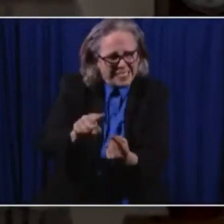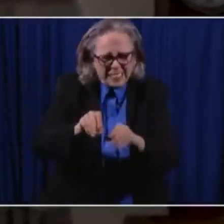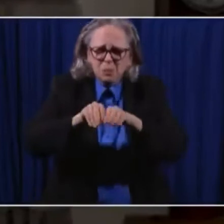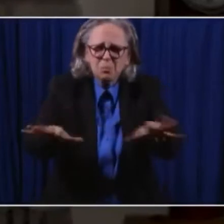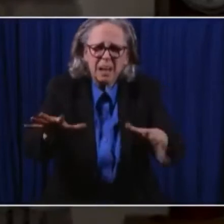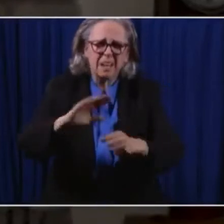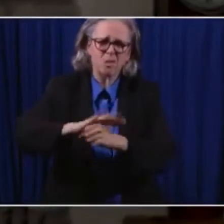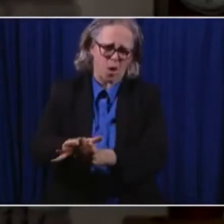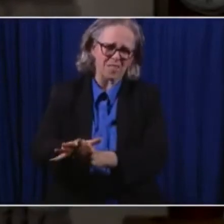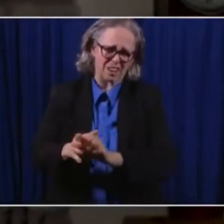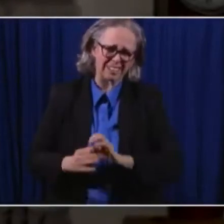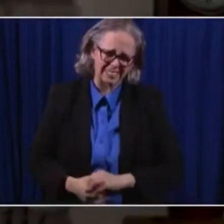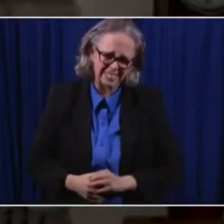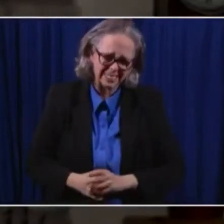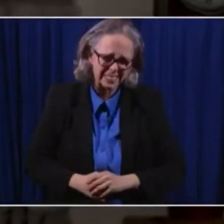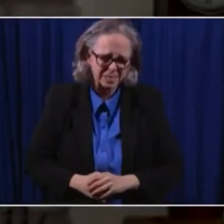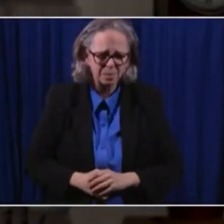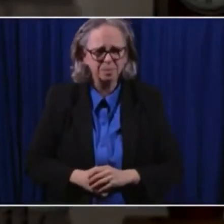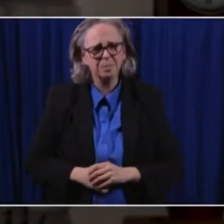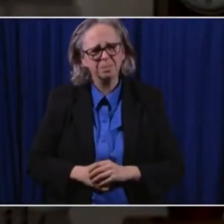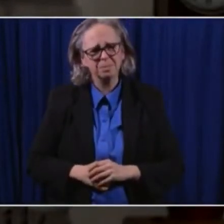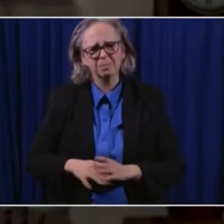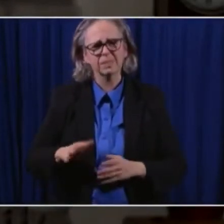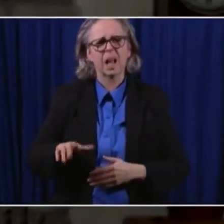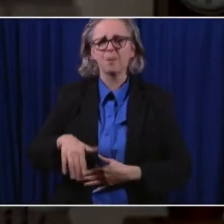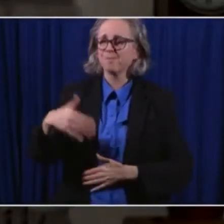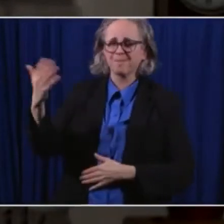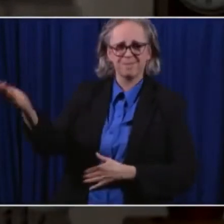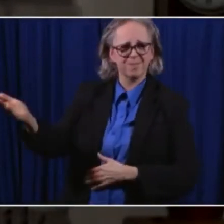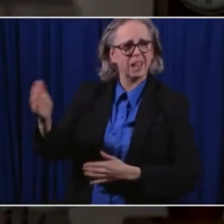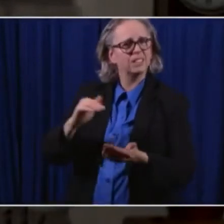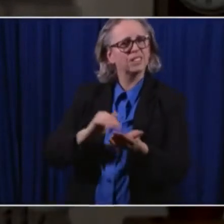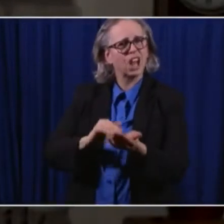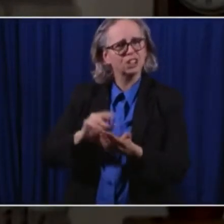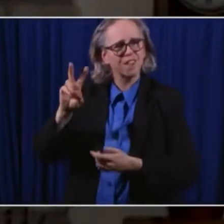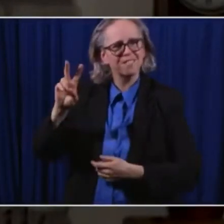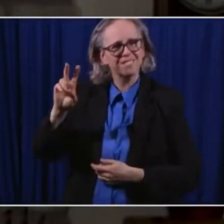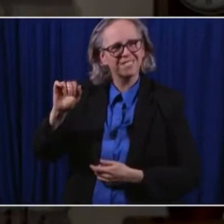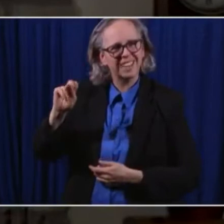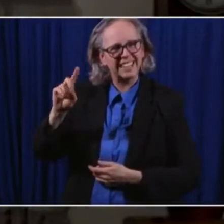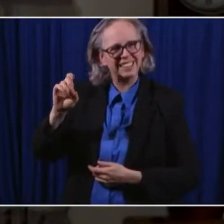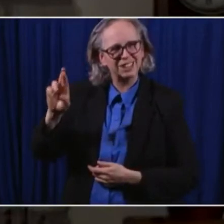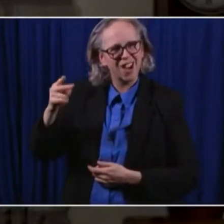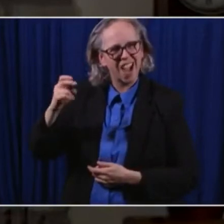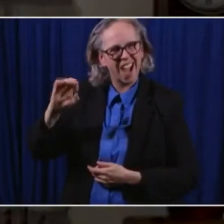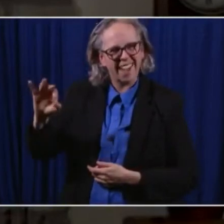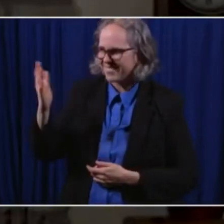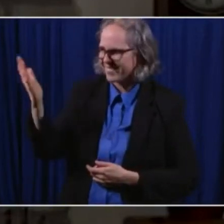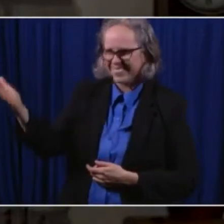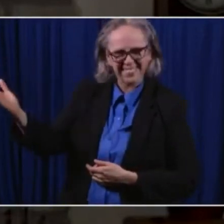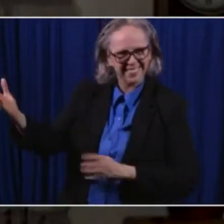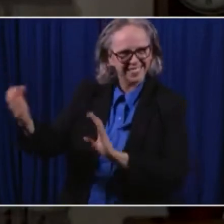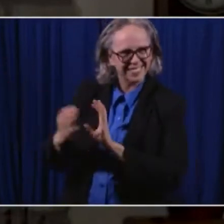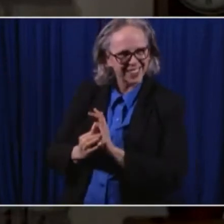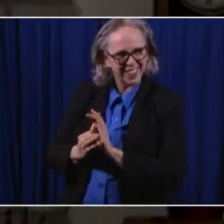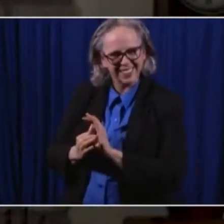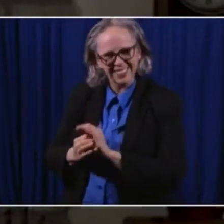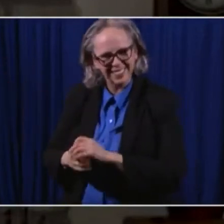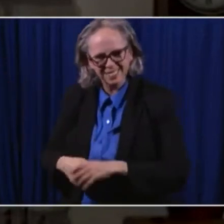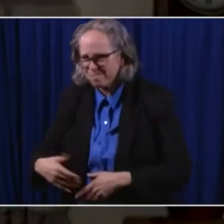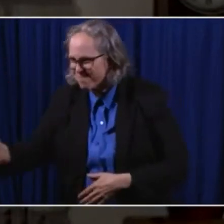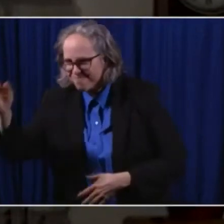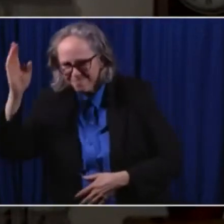Let me go to Dr. Vanderhoff, who's joining us now. And Doctor, maybe you want to comment a little